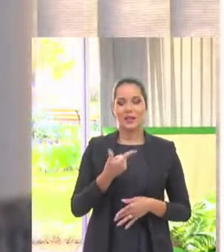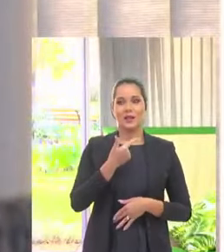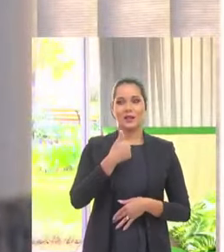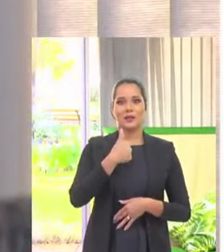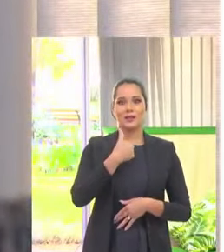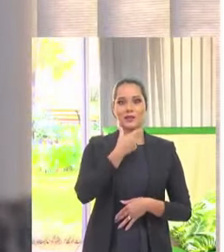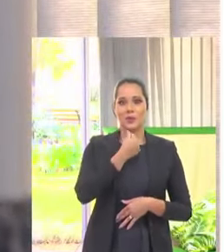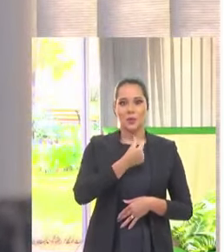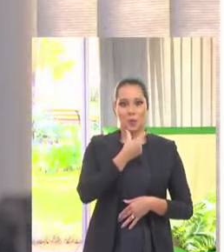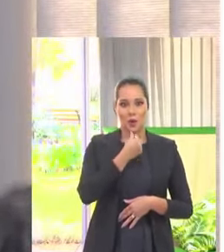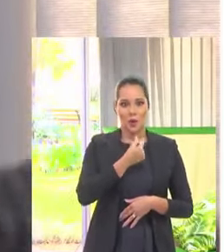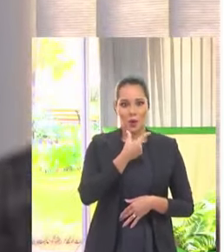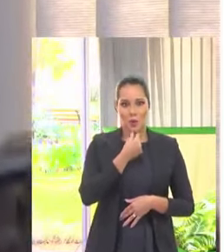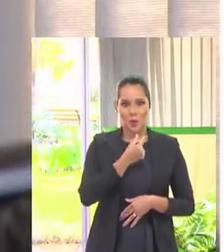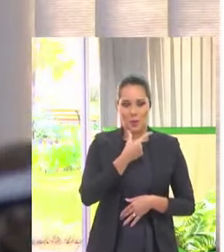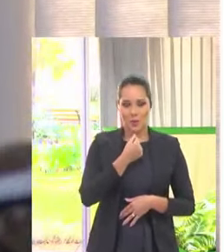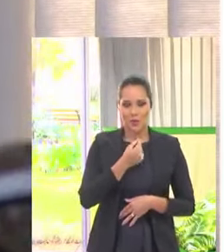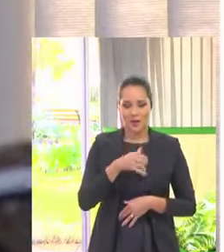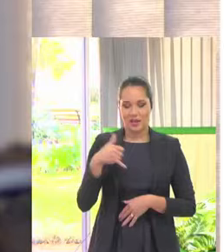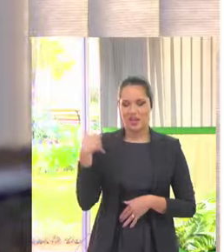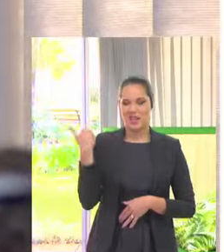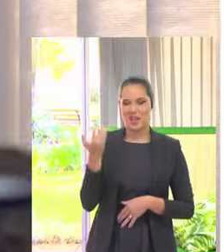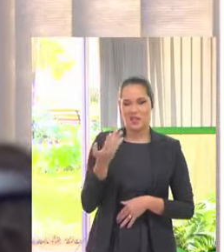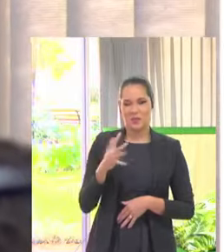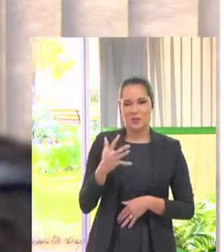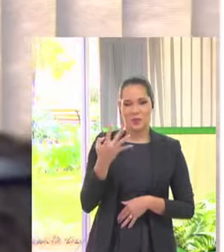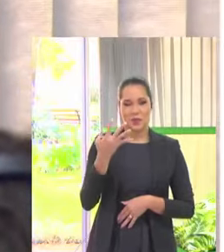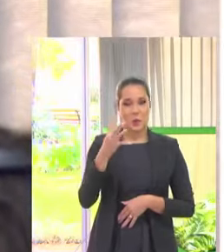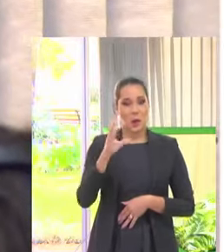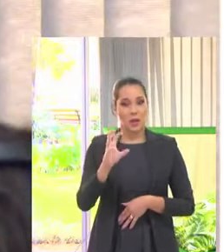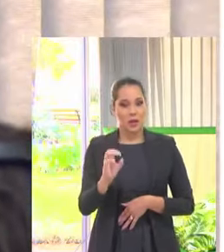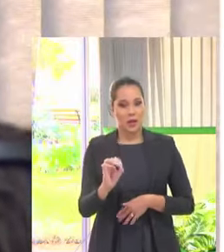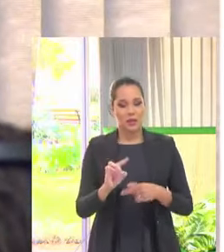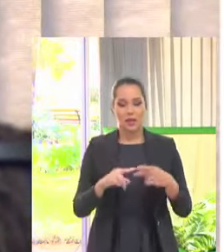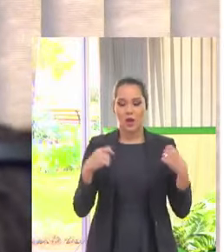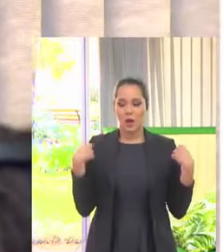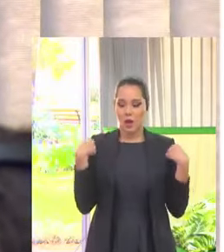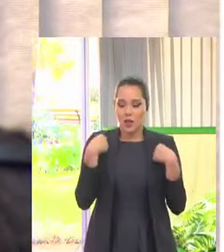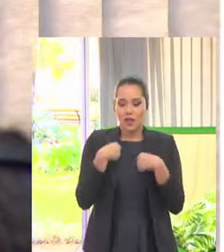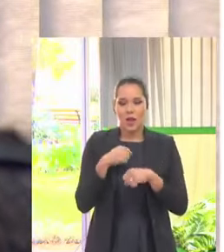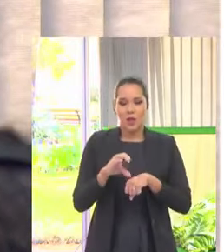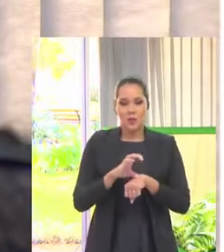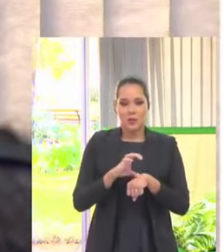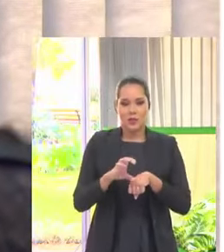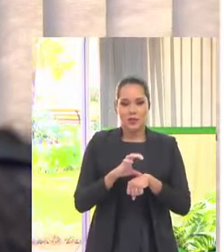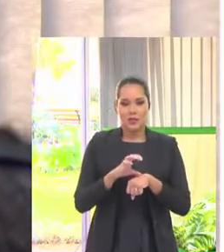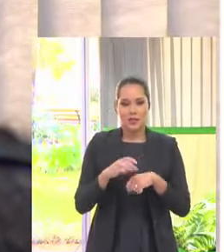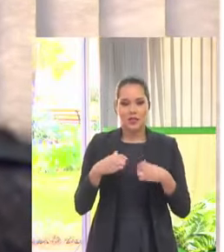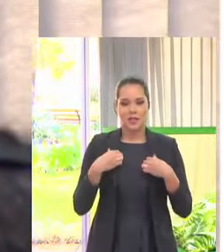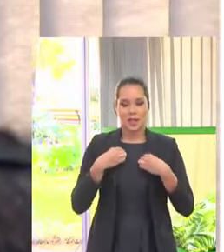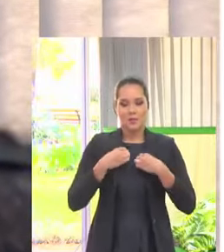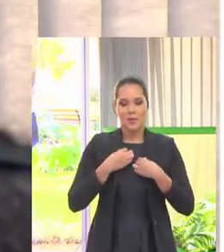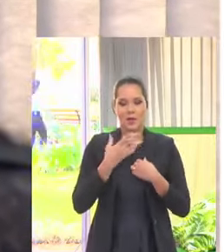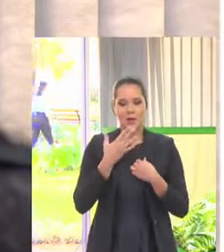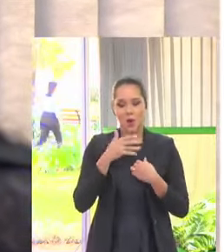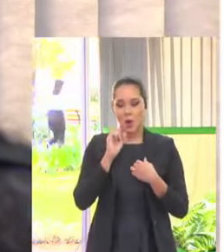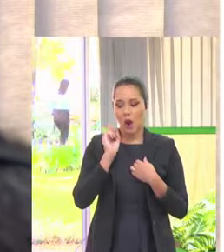his 40s on a gray suit, blue shirt, light brown skin,